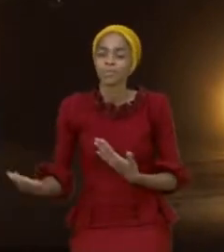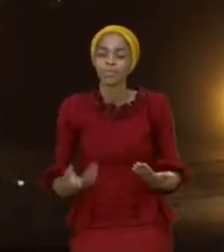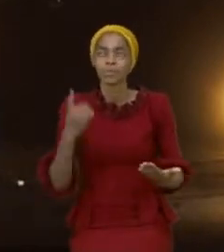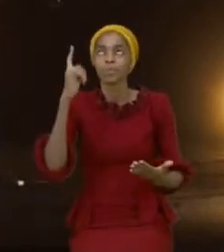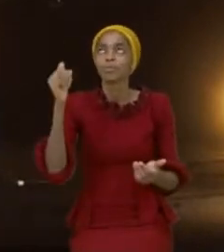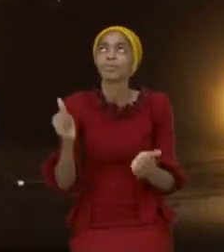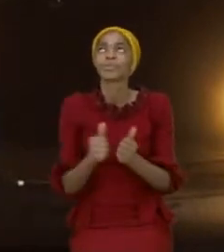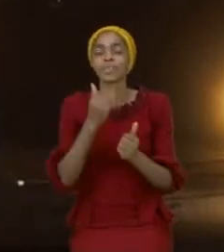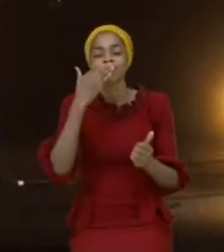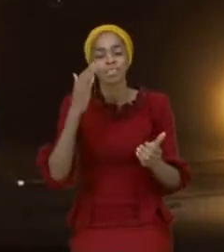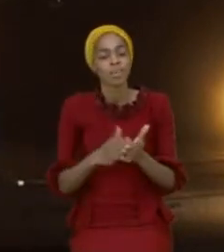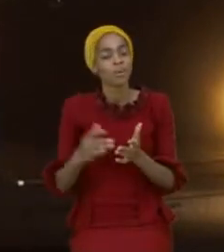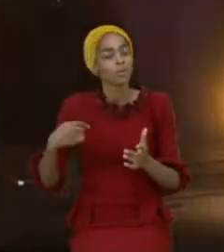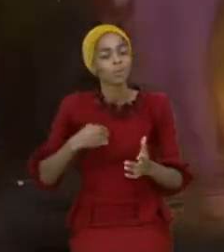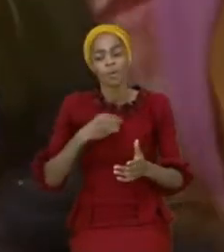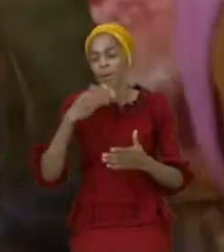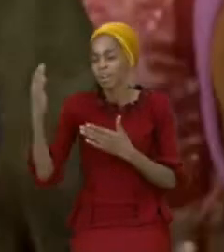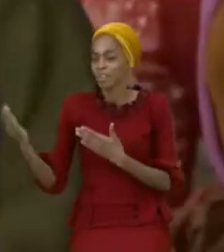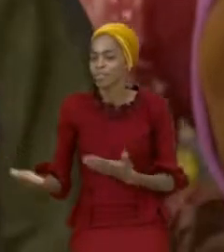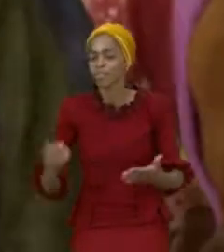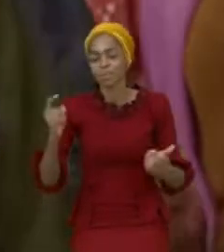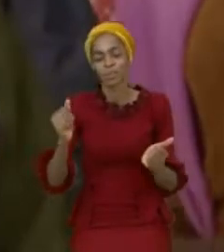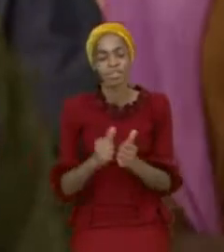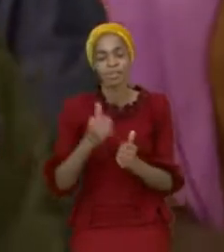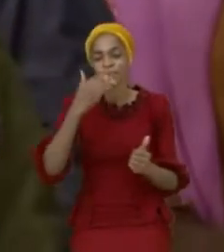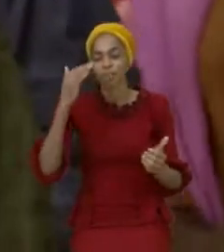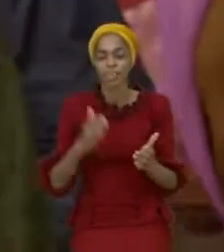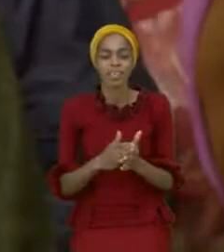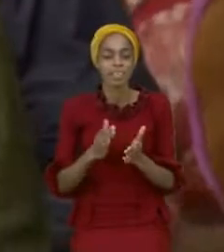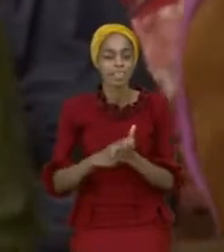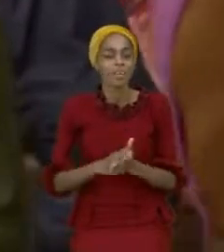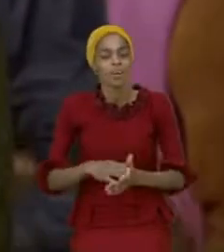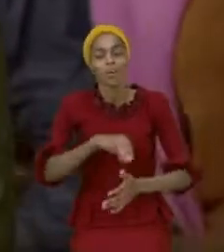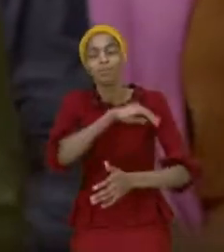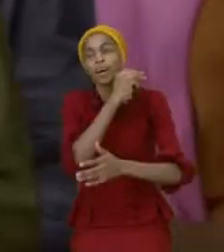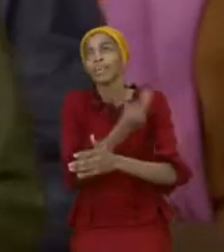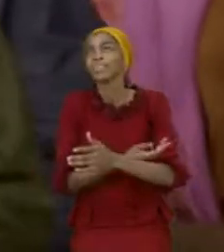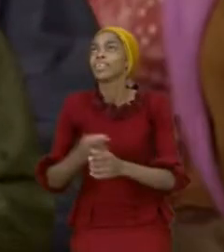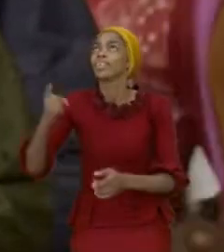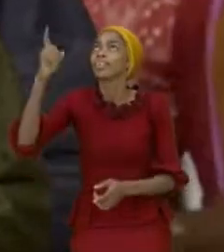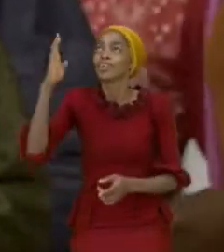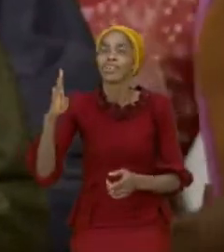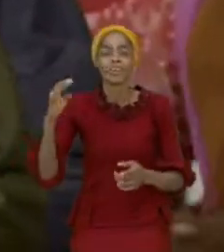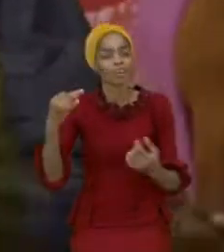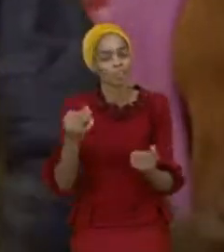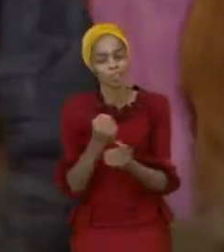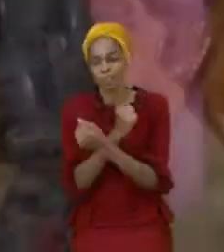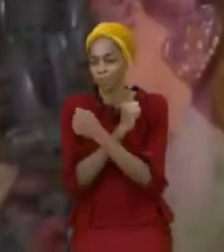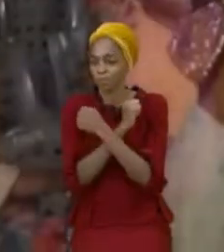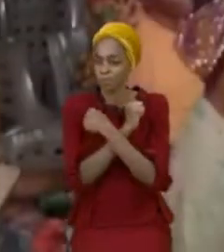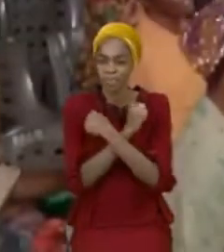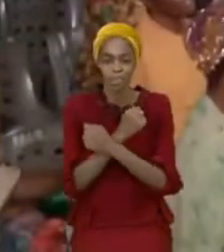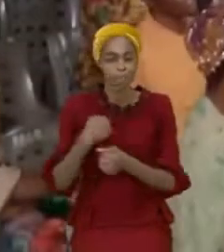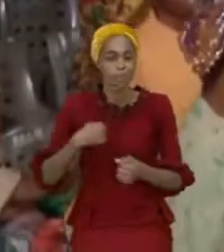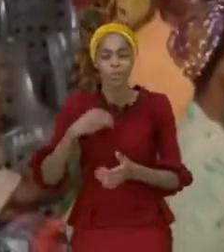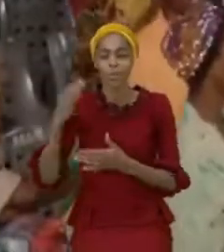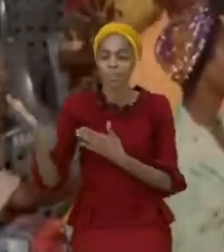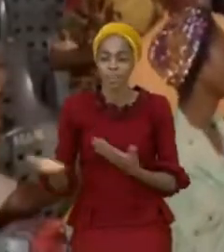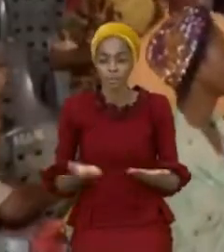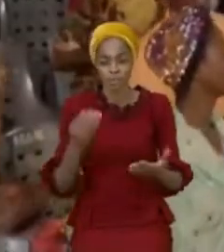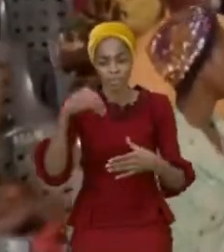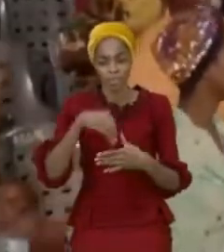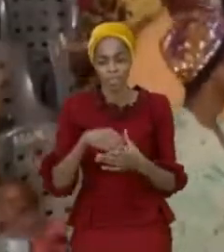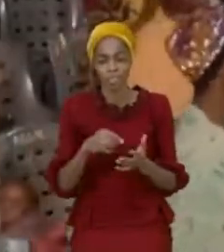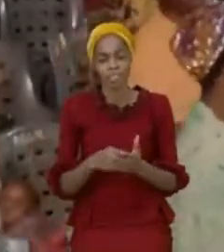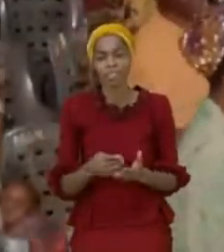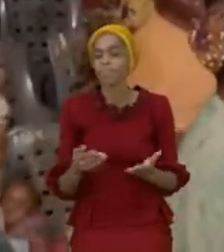you with praise. We welcome you with praise. Almighty God of love, be welcomed